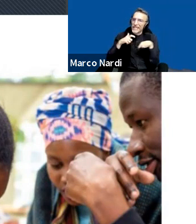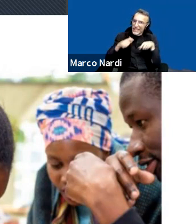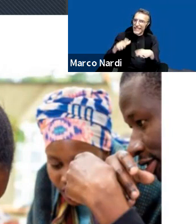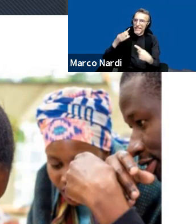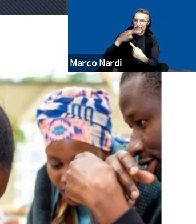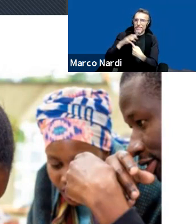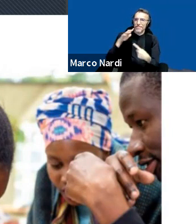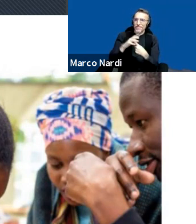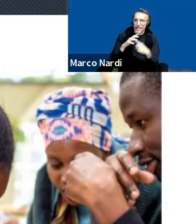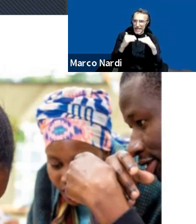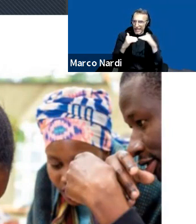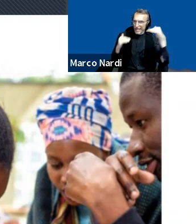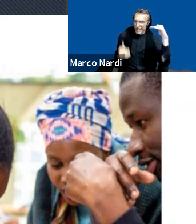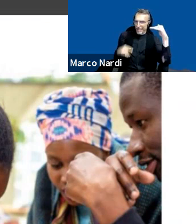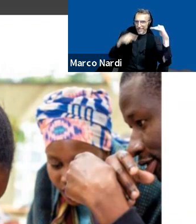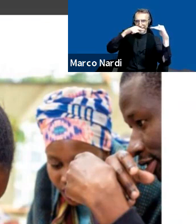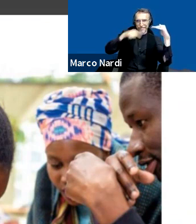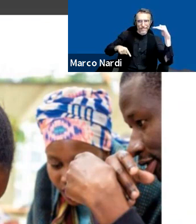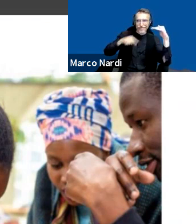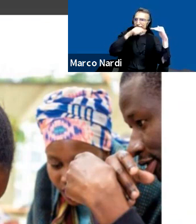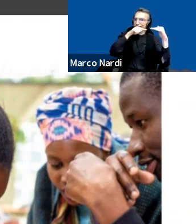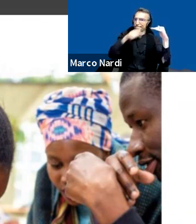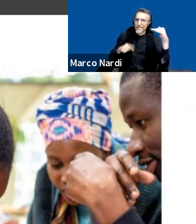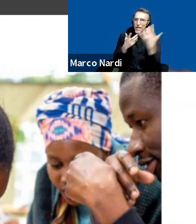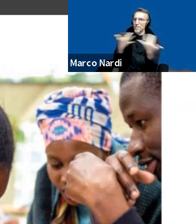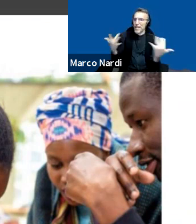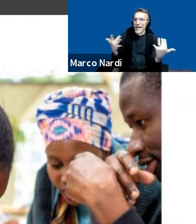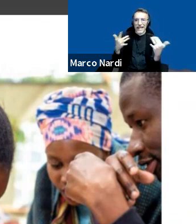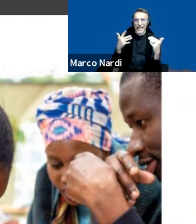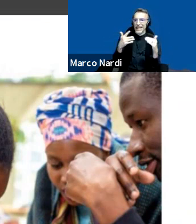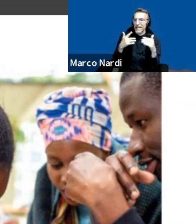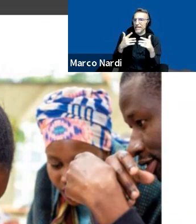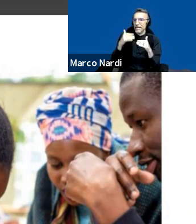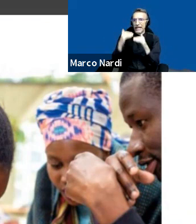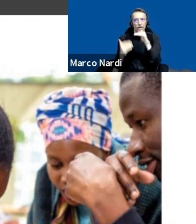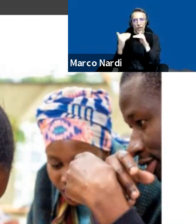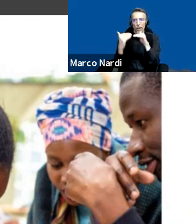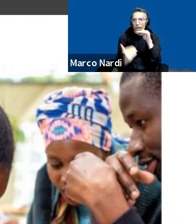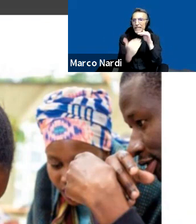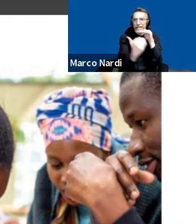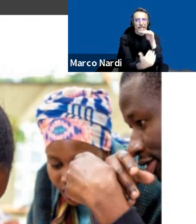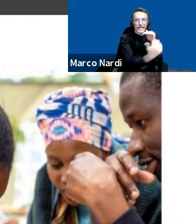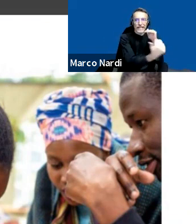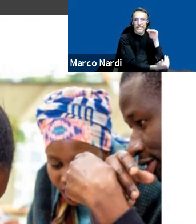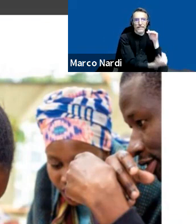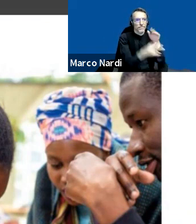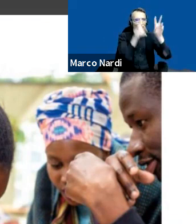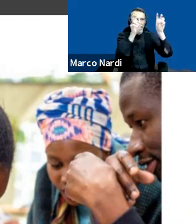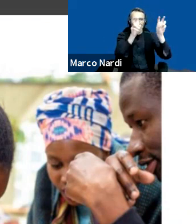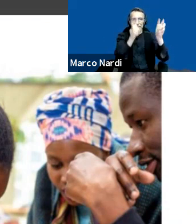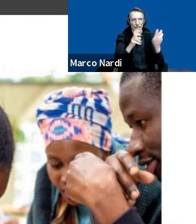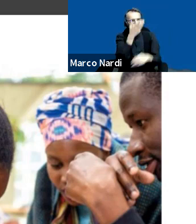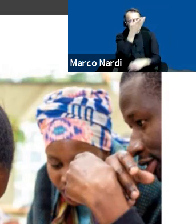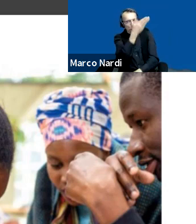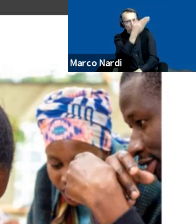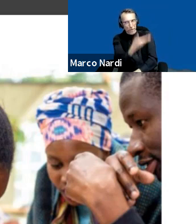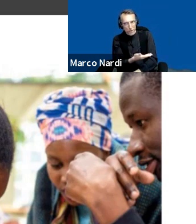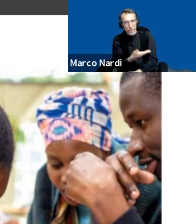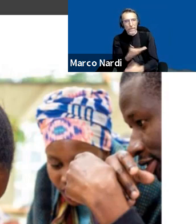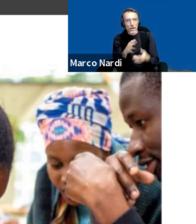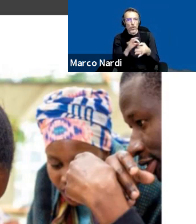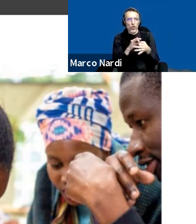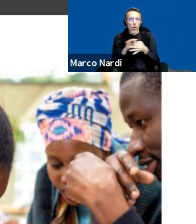gaps really matter too, multiple inequalities. And again, here are some of the themes and the big consortium